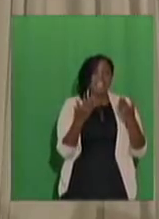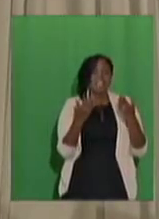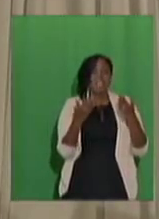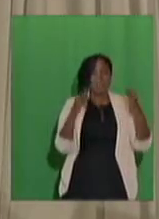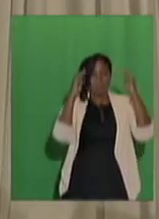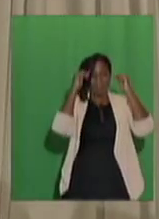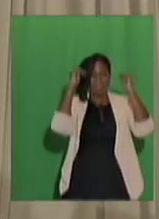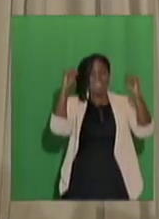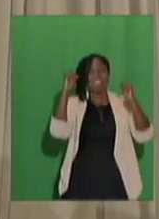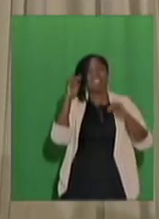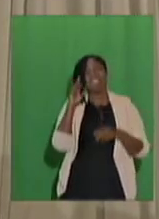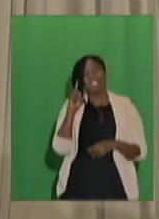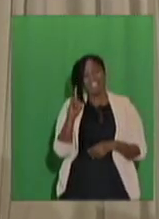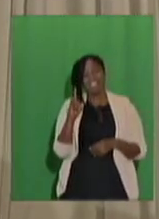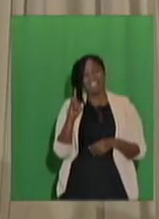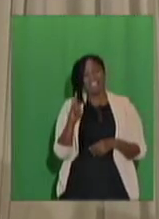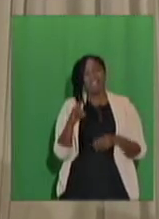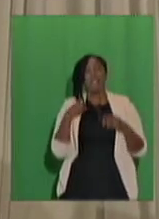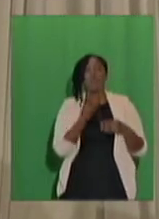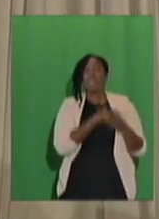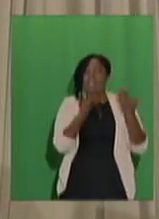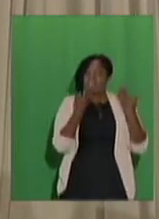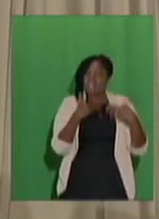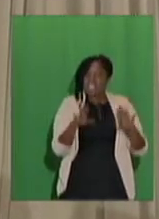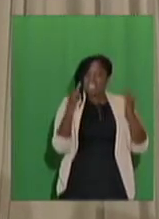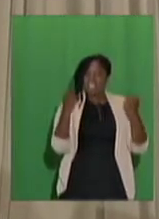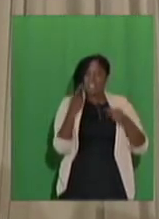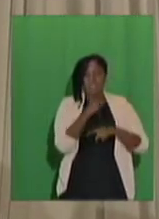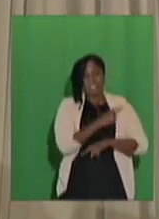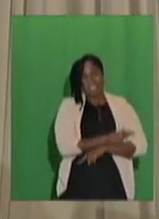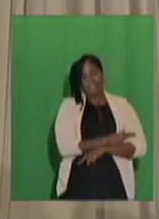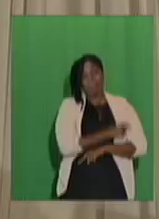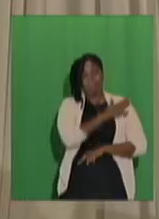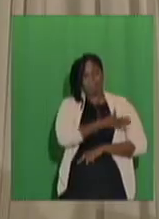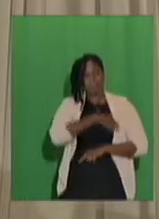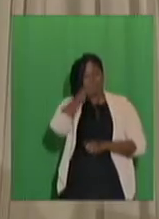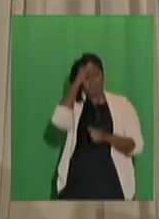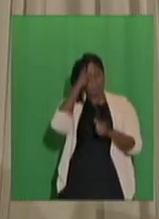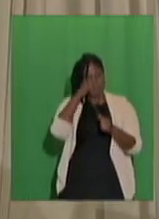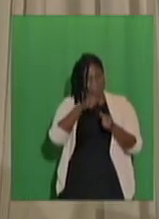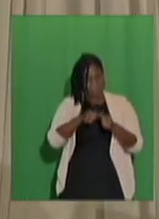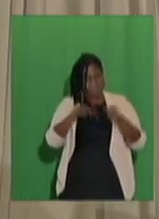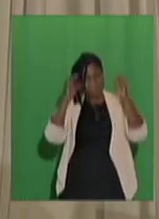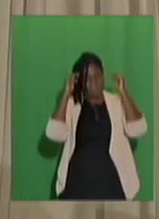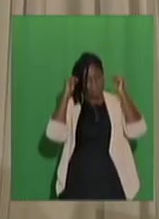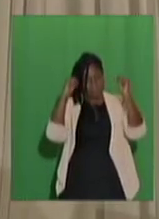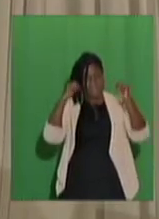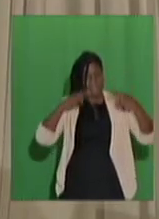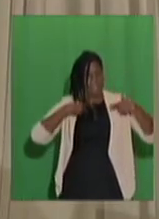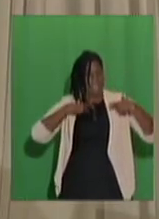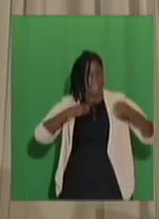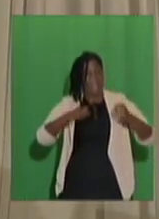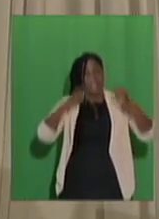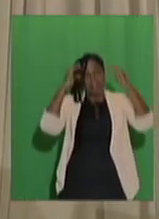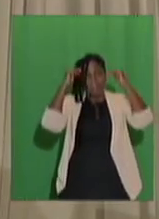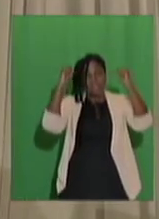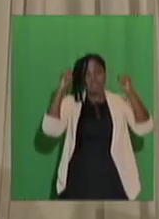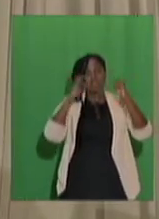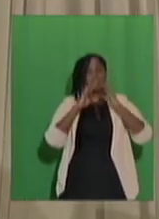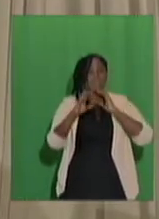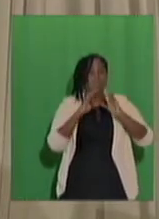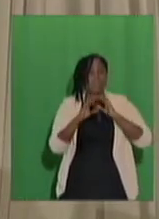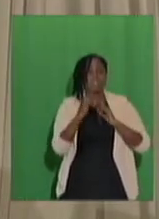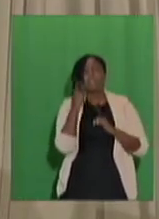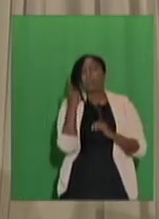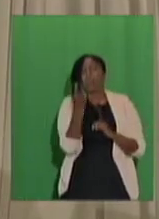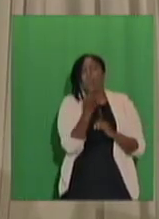come to the end of today's virtual media conference. And do remember that the Ministry of Health and the Ministry of Communications are your only credible sources